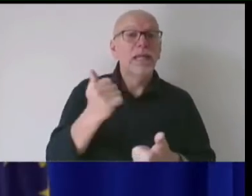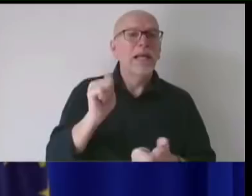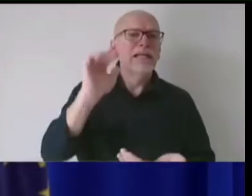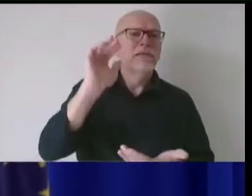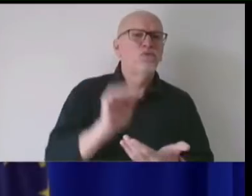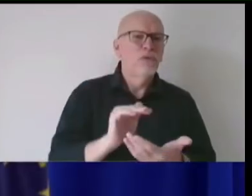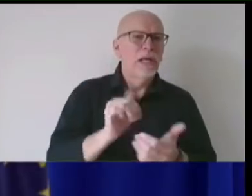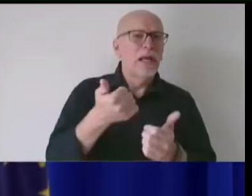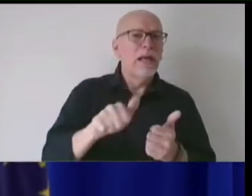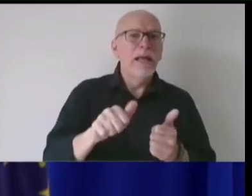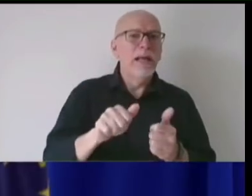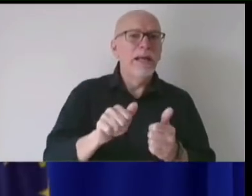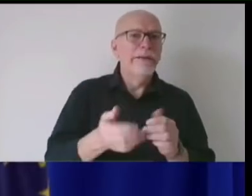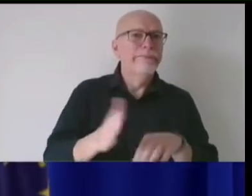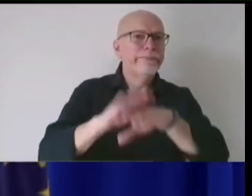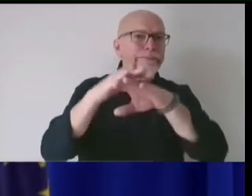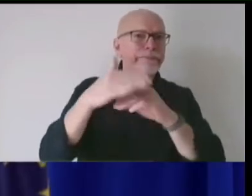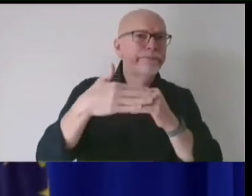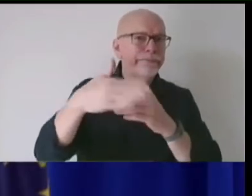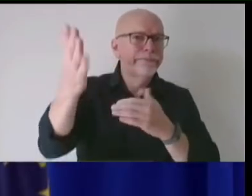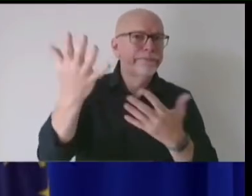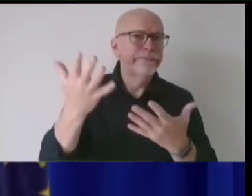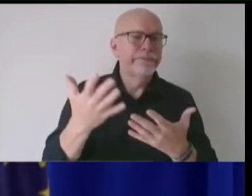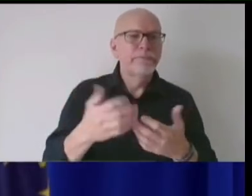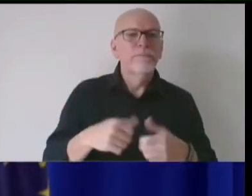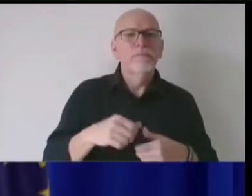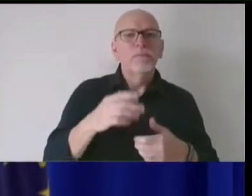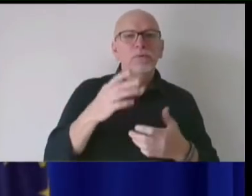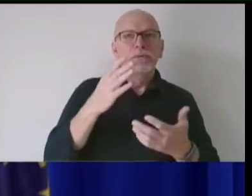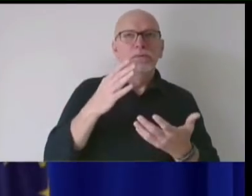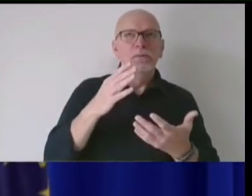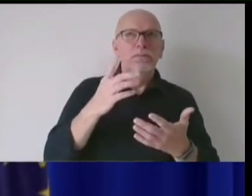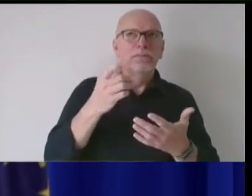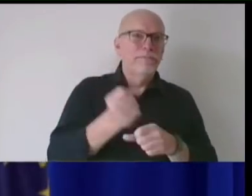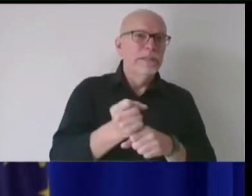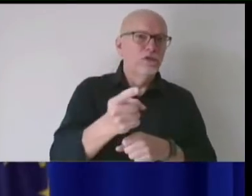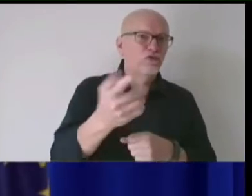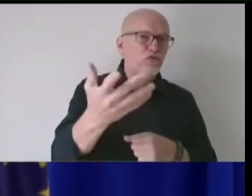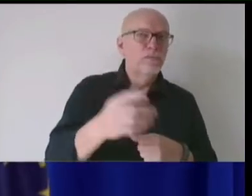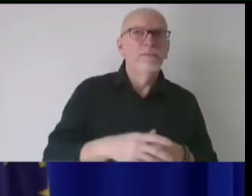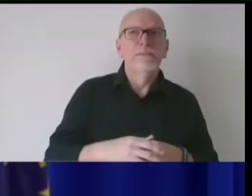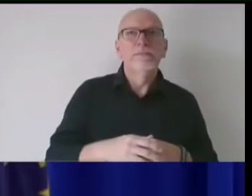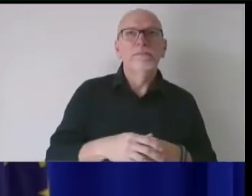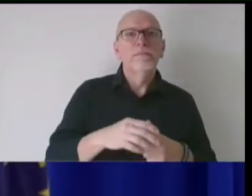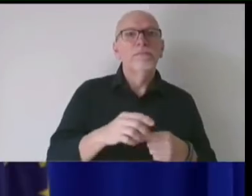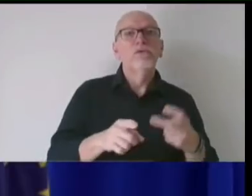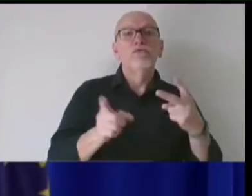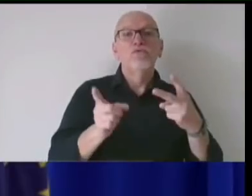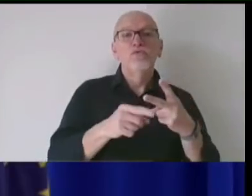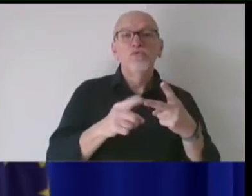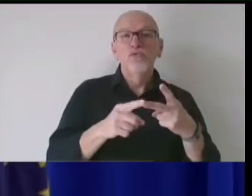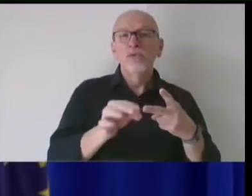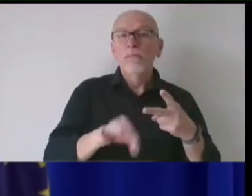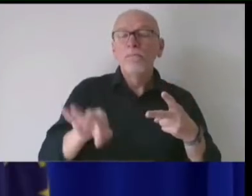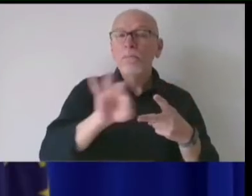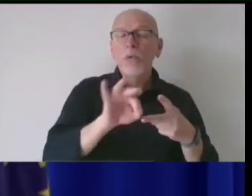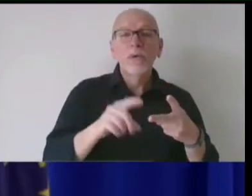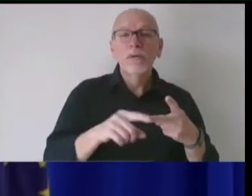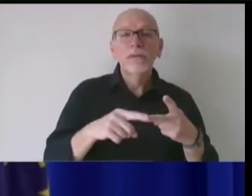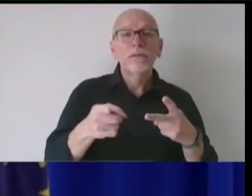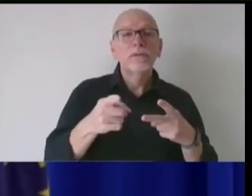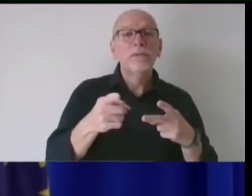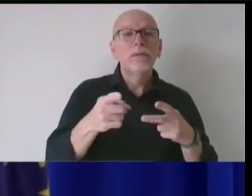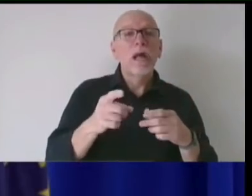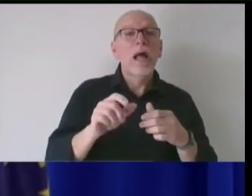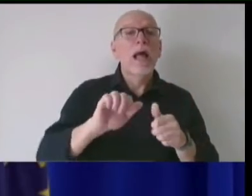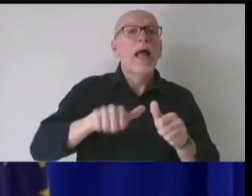further surges the rest of this fall and into the beginning of next year. But number two, most importantly, is that layered mitigation where